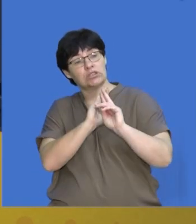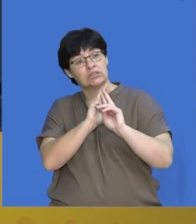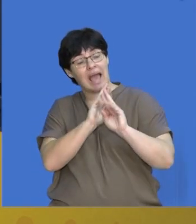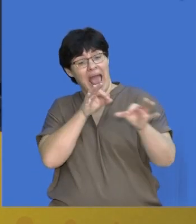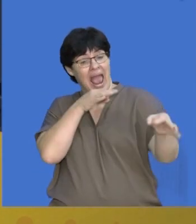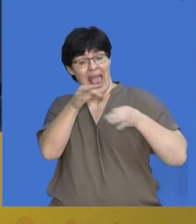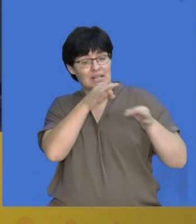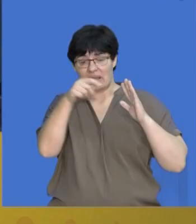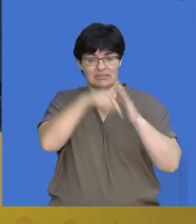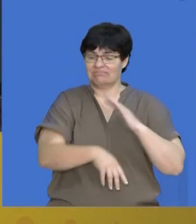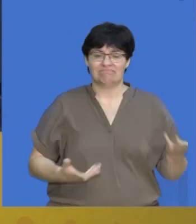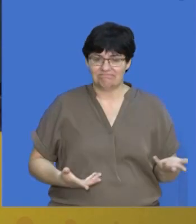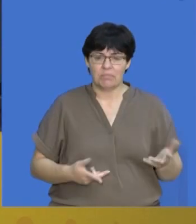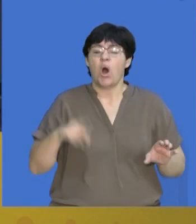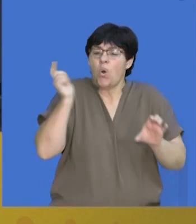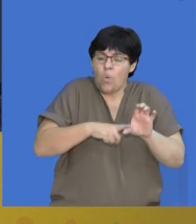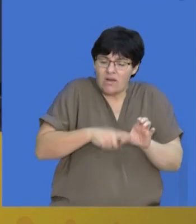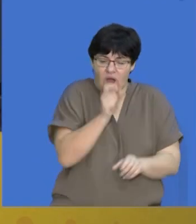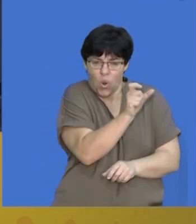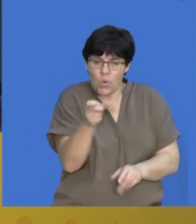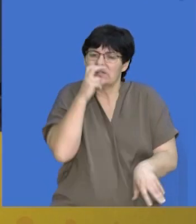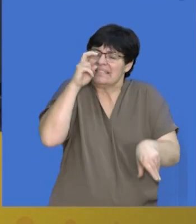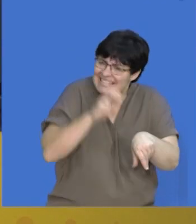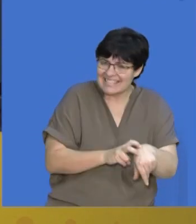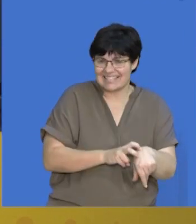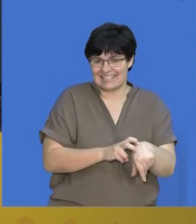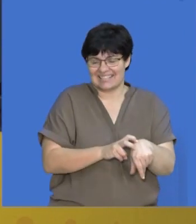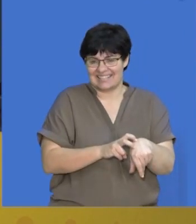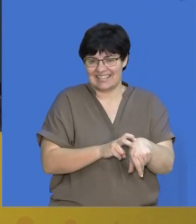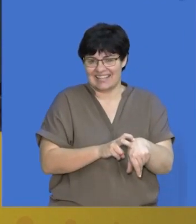By using qualifying words, it's helping me